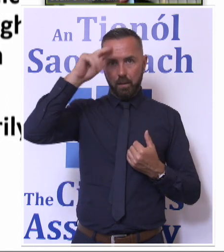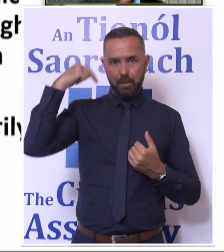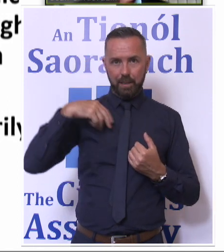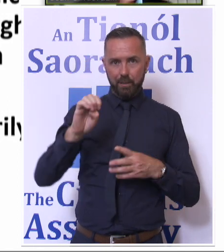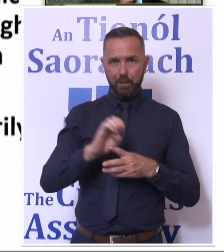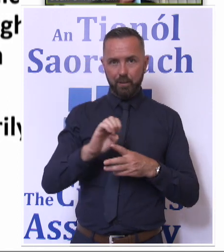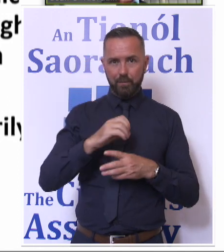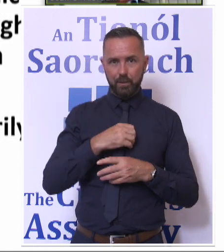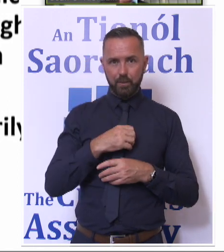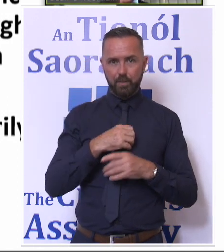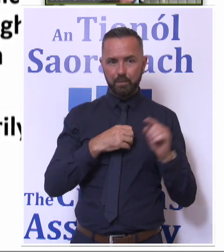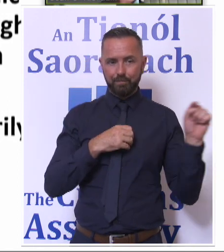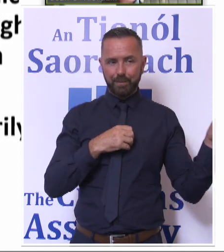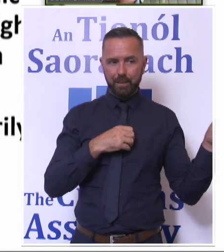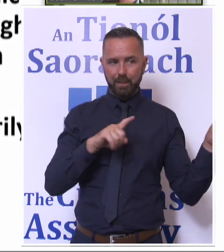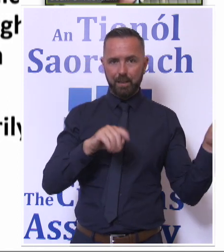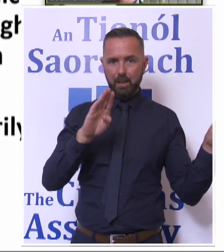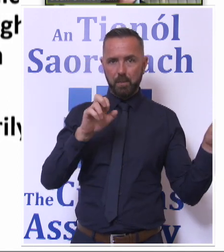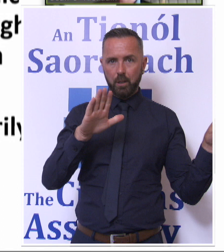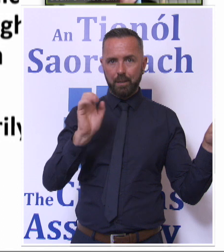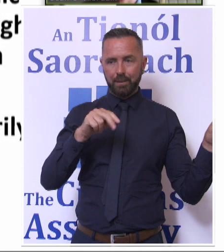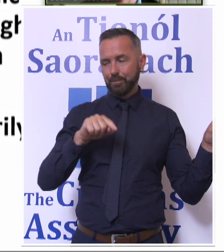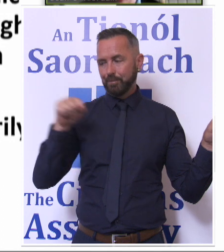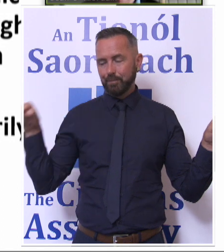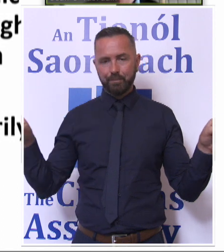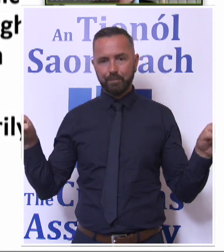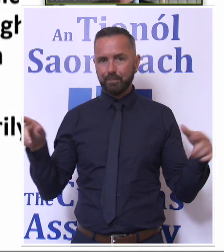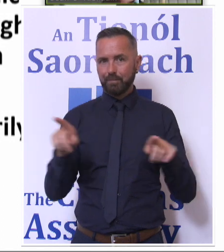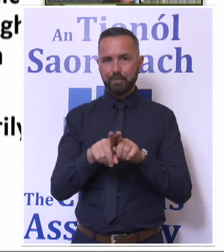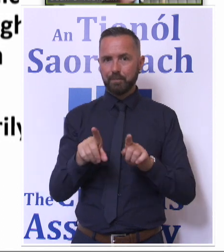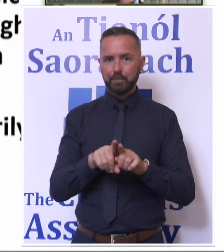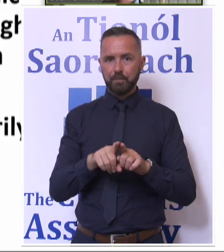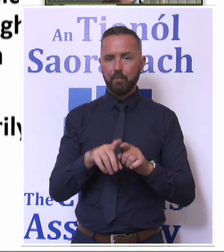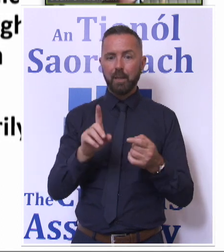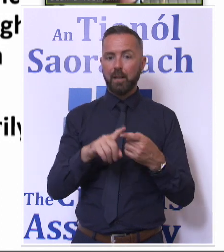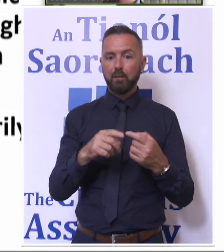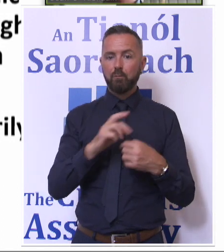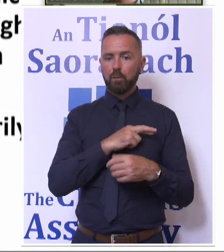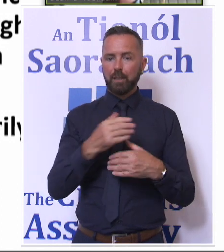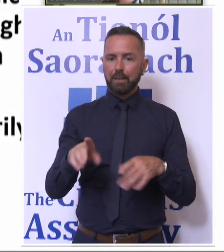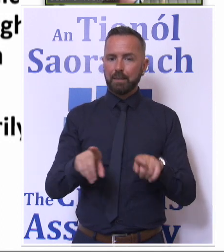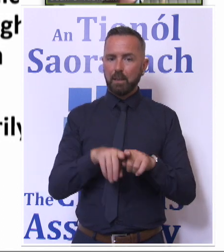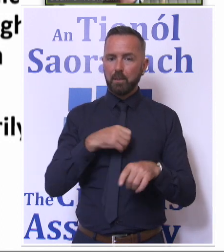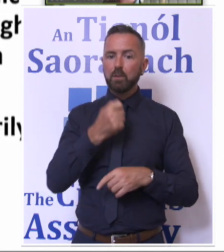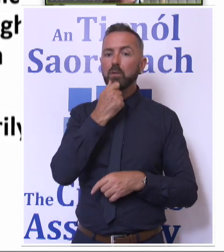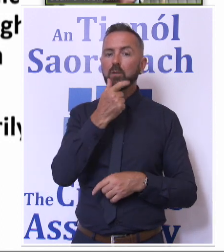Boston? In fact, the city of Boston itself is quite similar in size to Dublin City. It has relatively limited but important